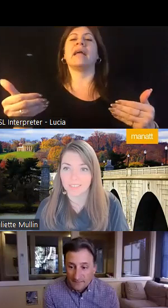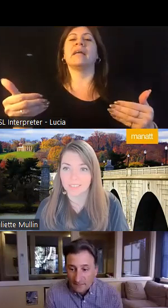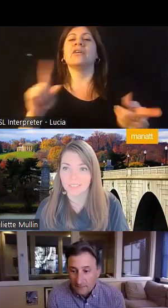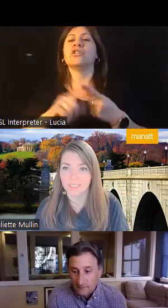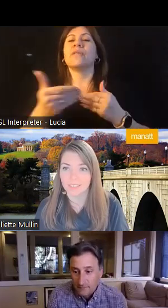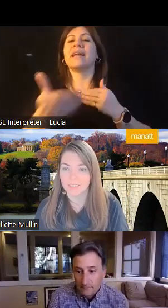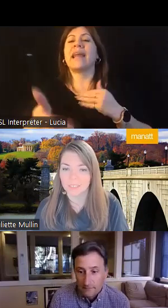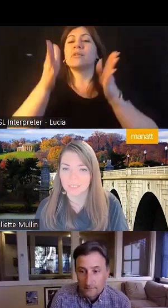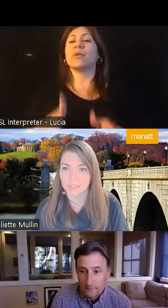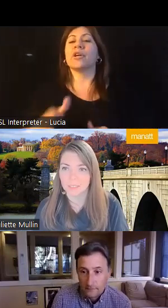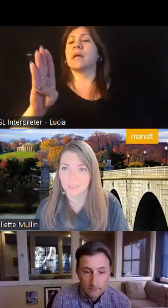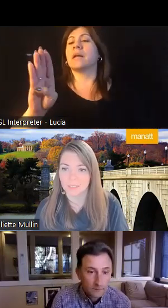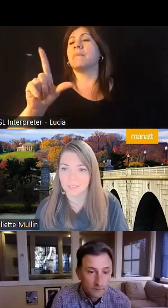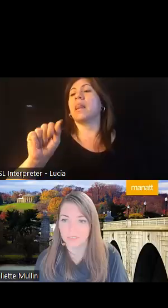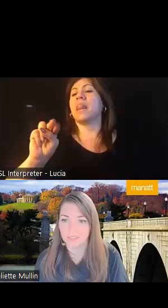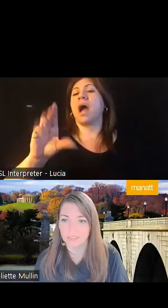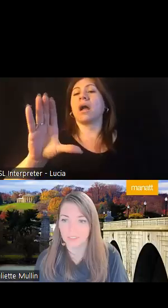Blanca.